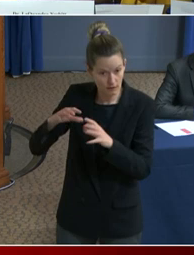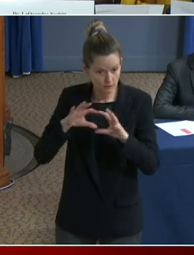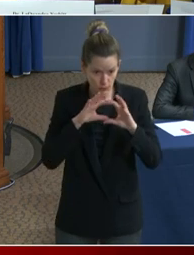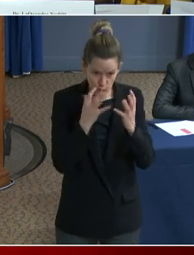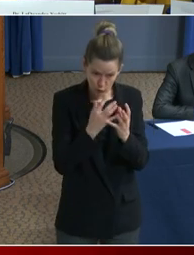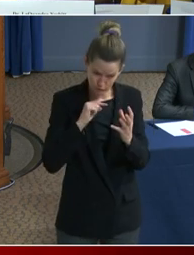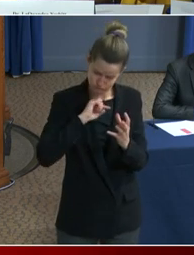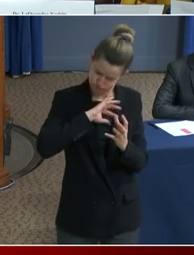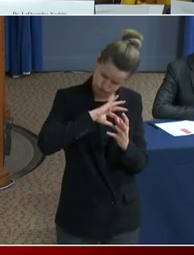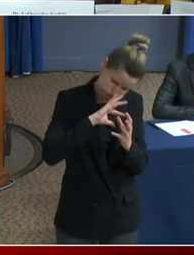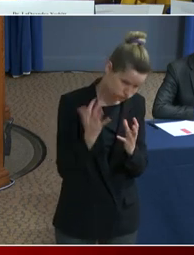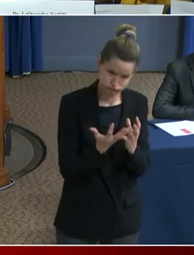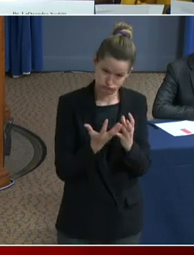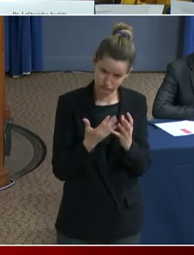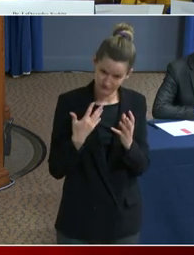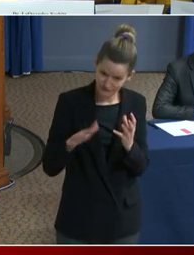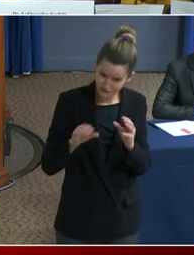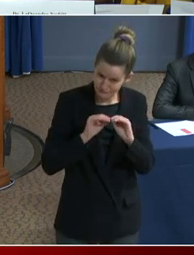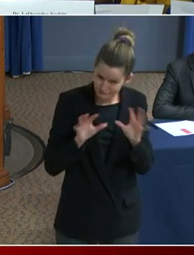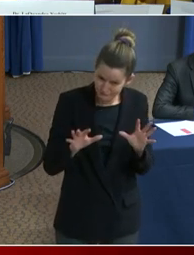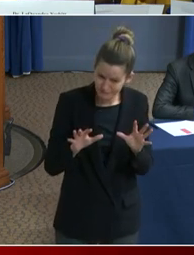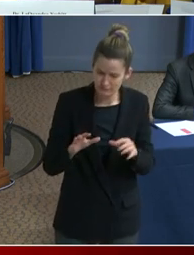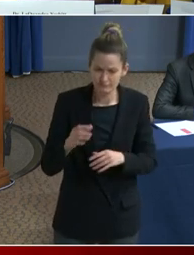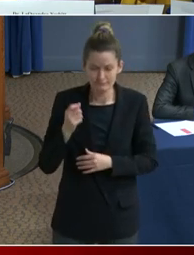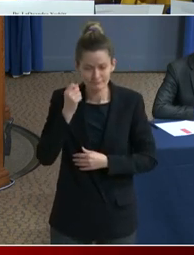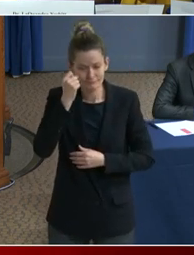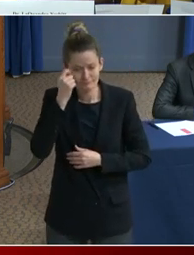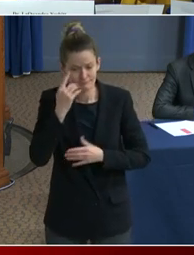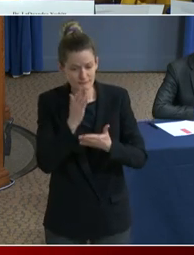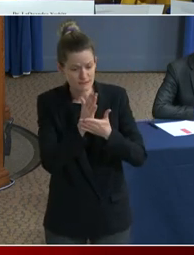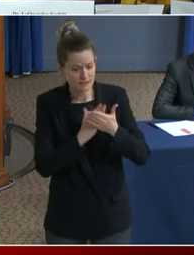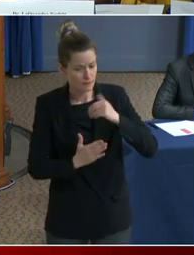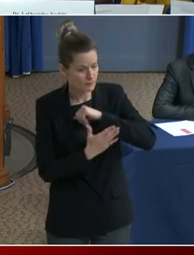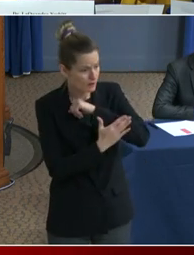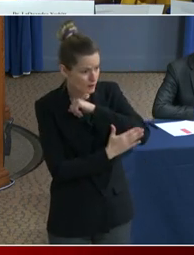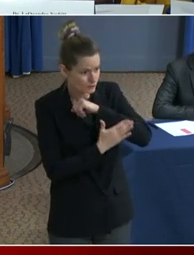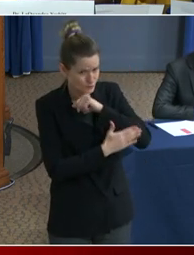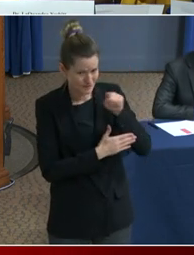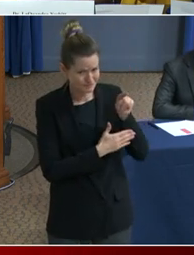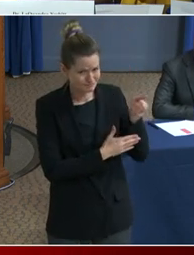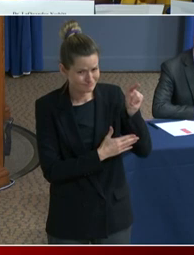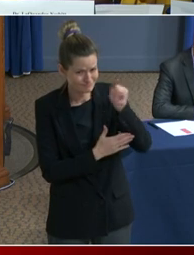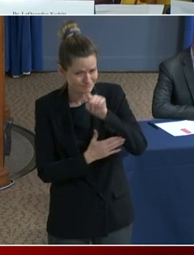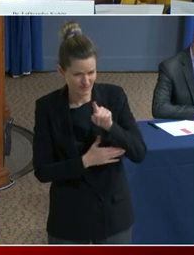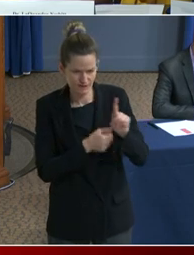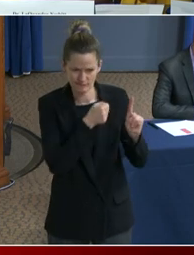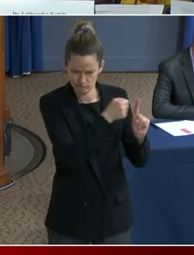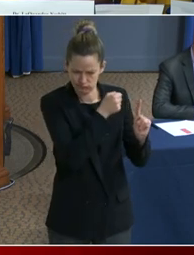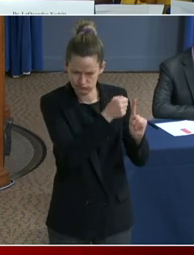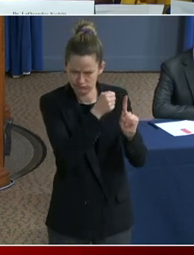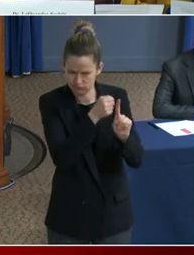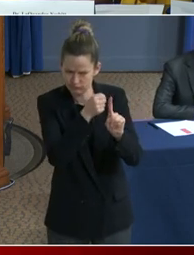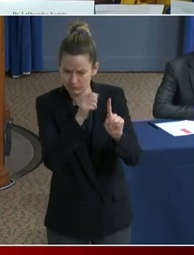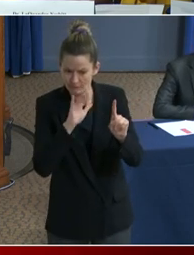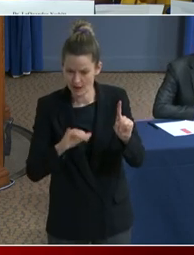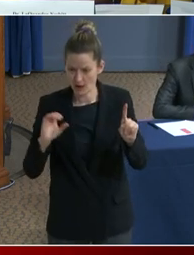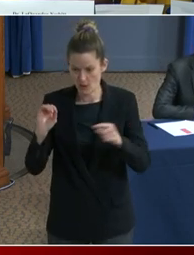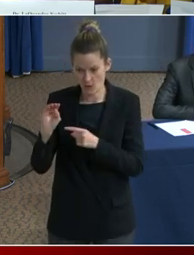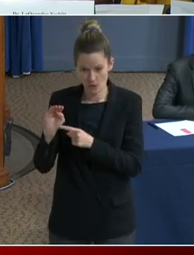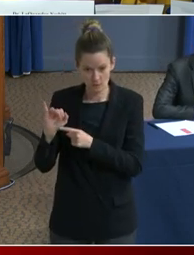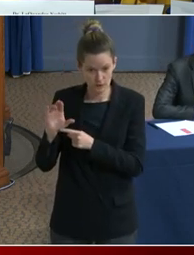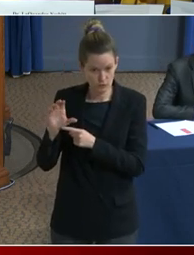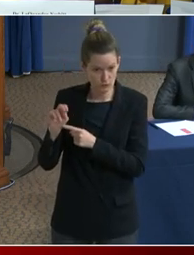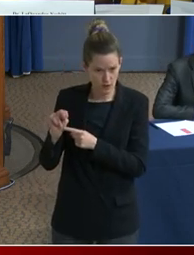several countries have been affected. We want to understand if the variant is more transmissible than other